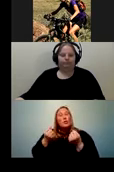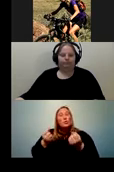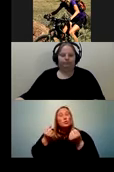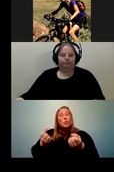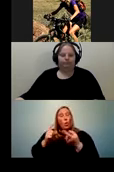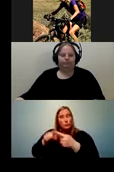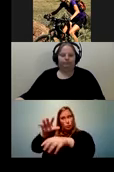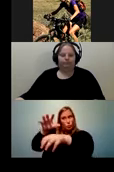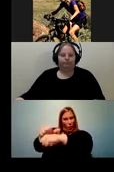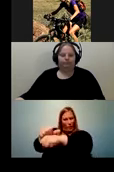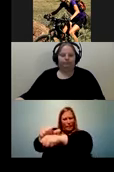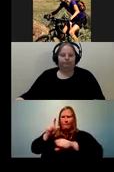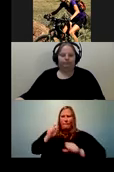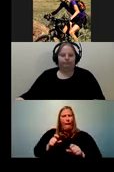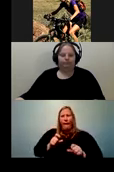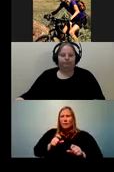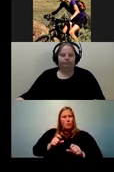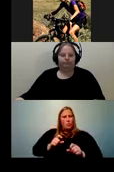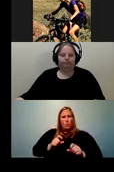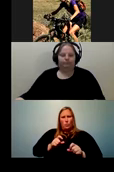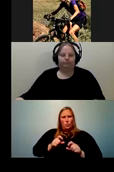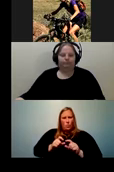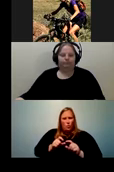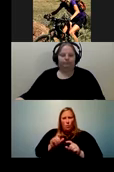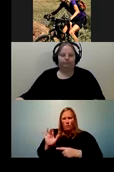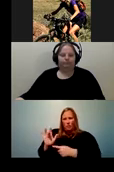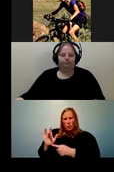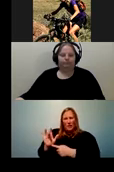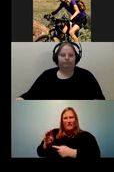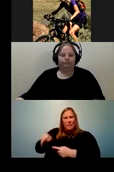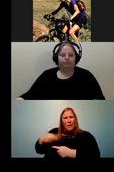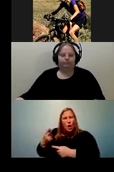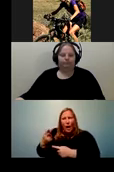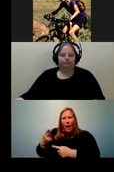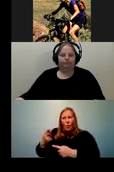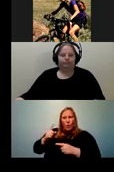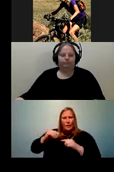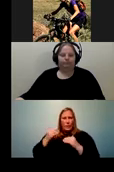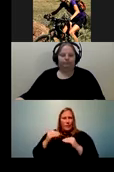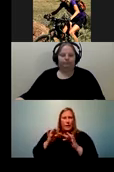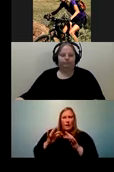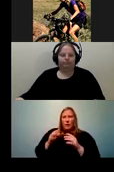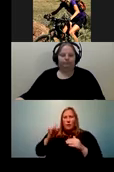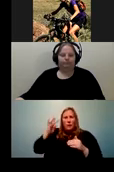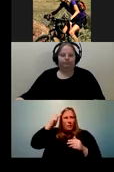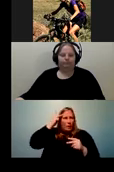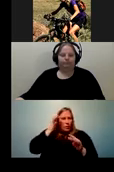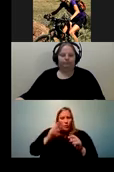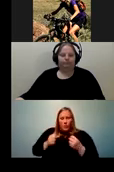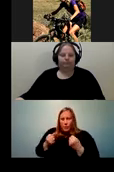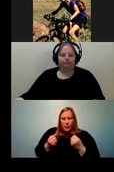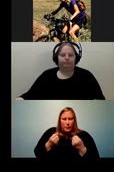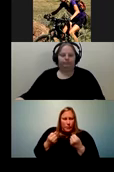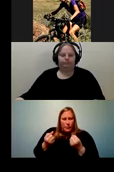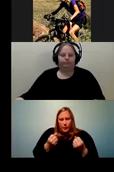roads because he couldn't drive more than 25 miles, like, you know, all the stuff that can happen after a head injury. And he gets